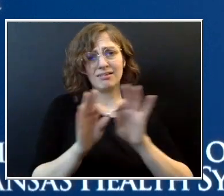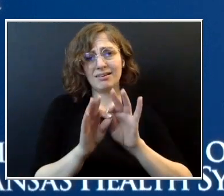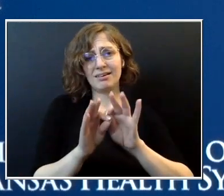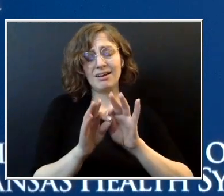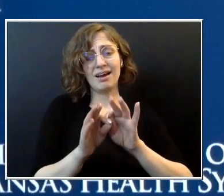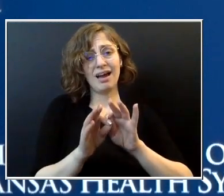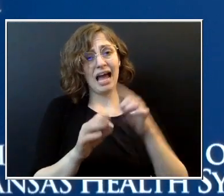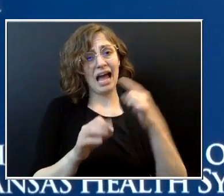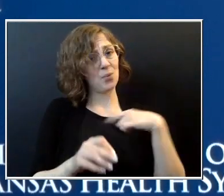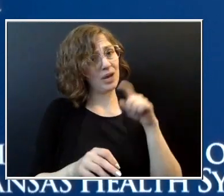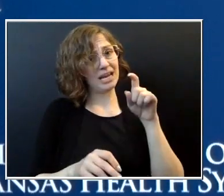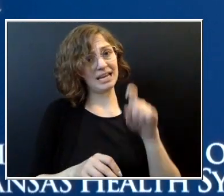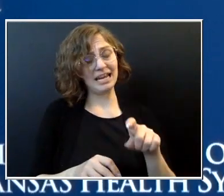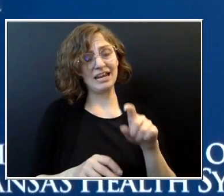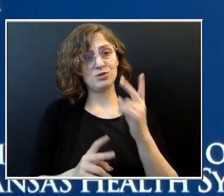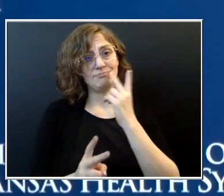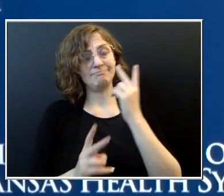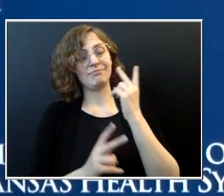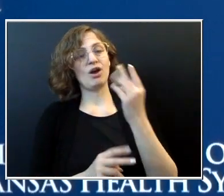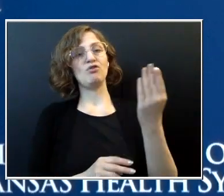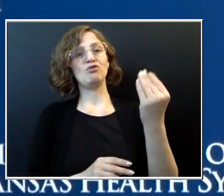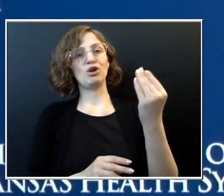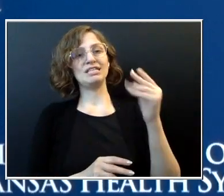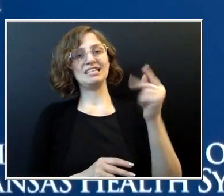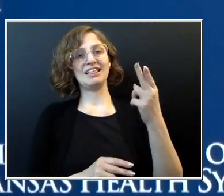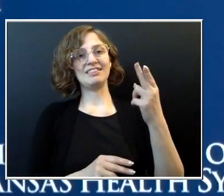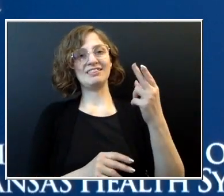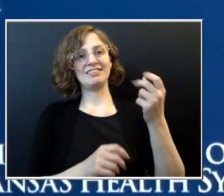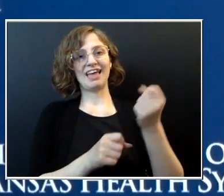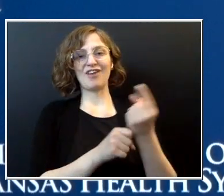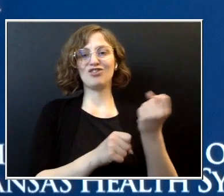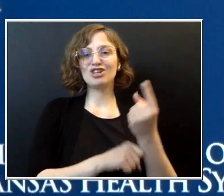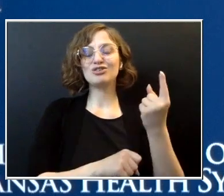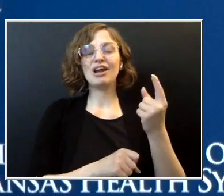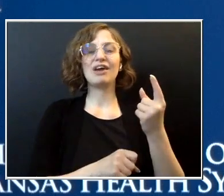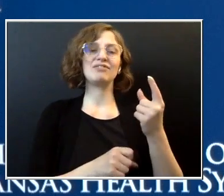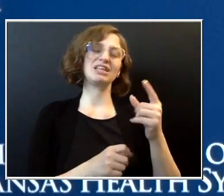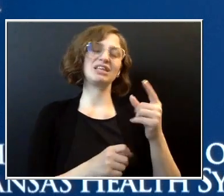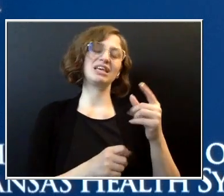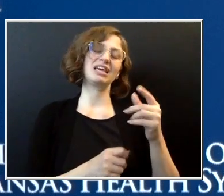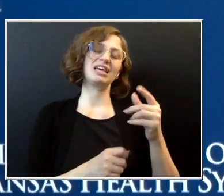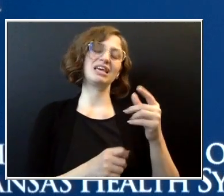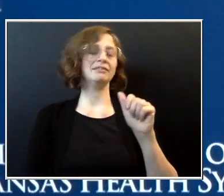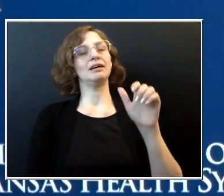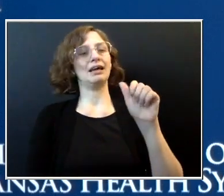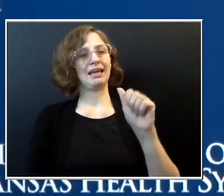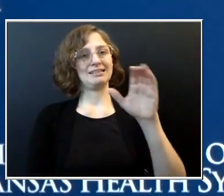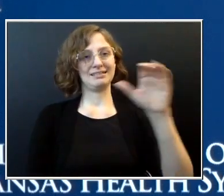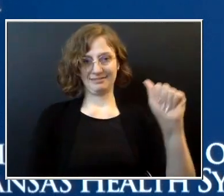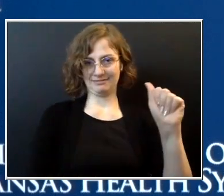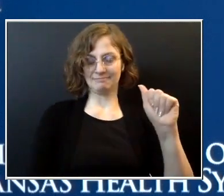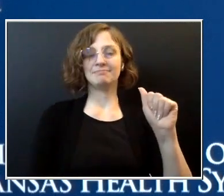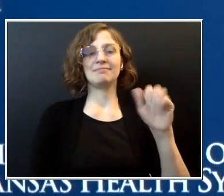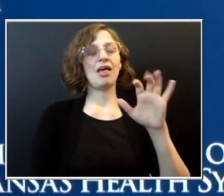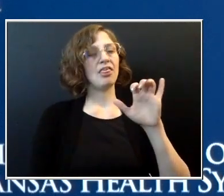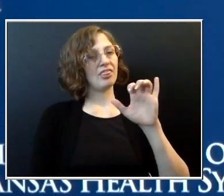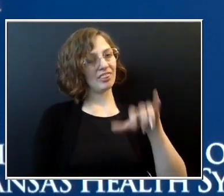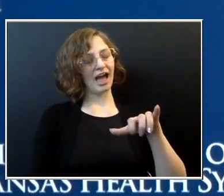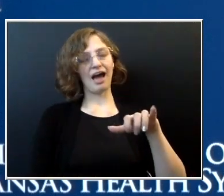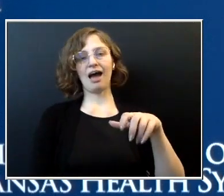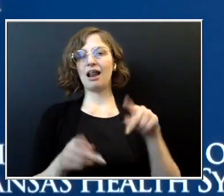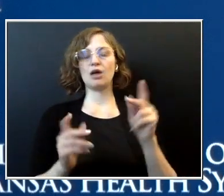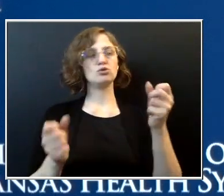commemorate the 14th anniversary of the Affordable Care Act, which has allowed so many people, so many communities to access health care. Just